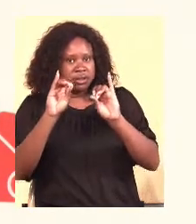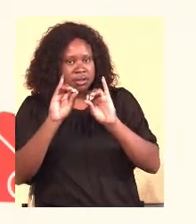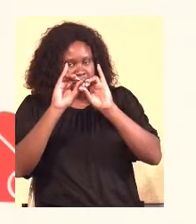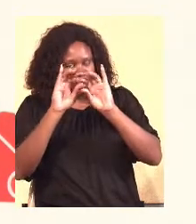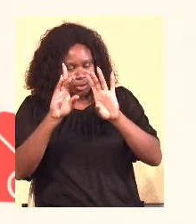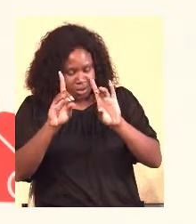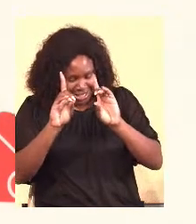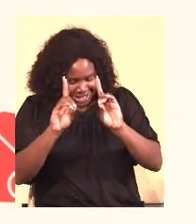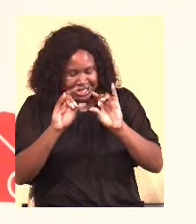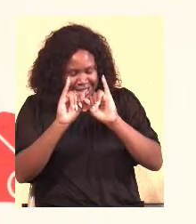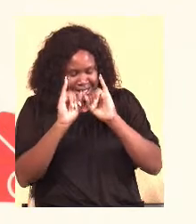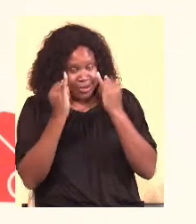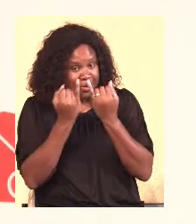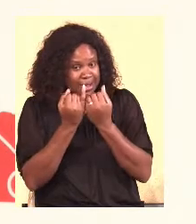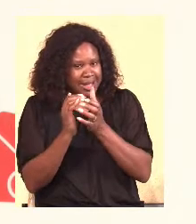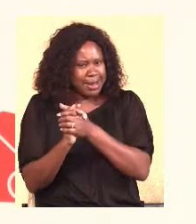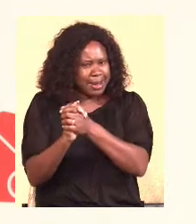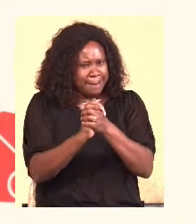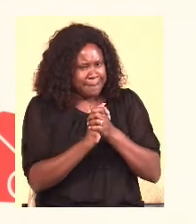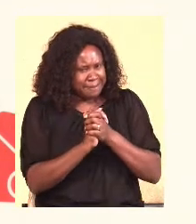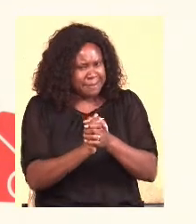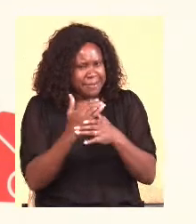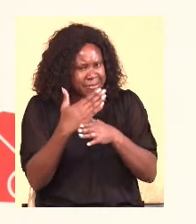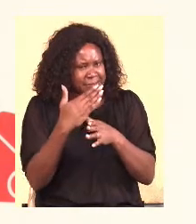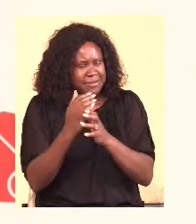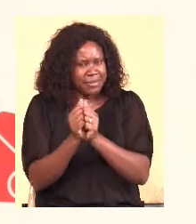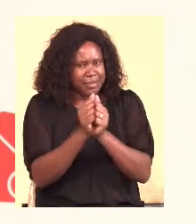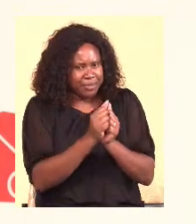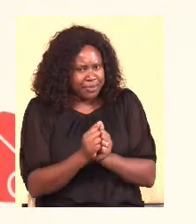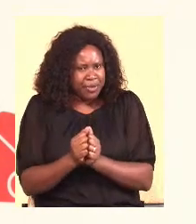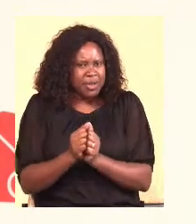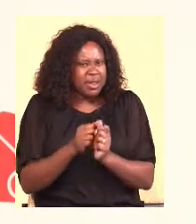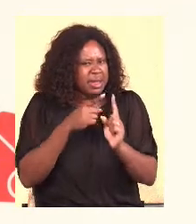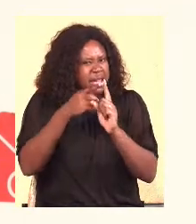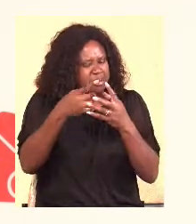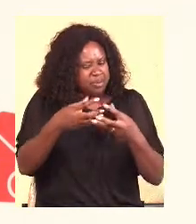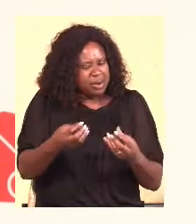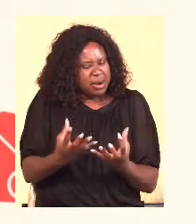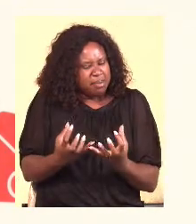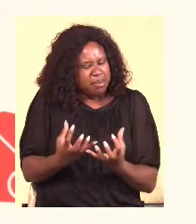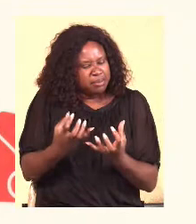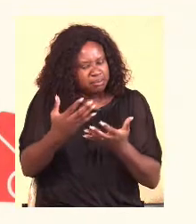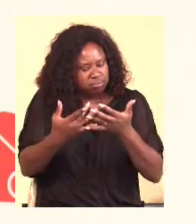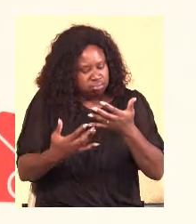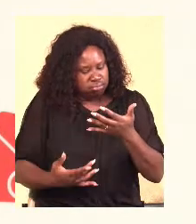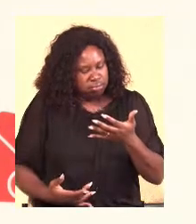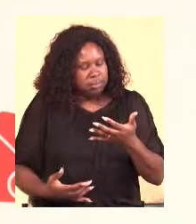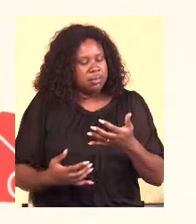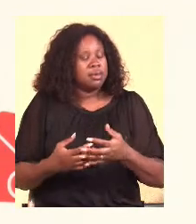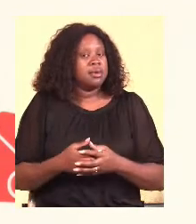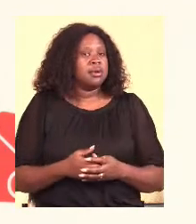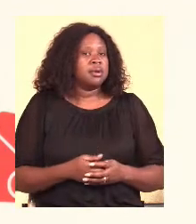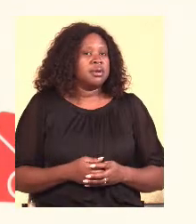partners, we are working together to ensure that we address this need. As I